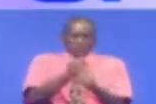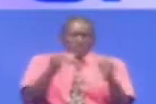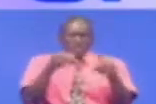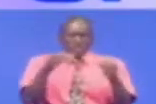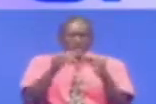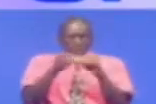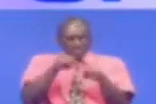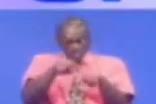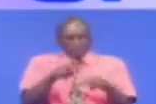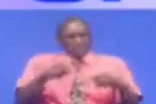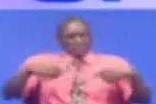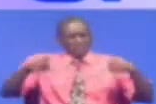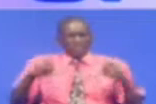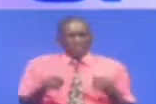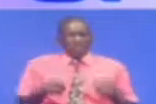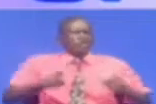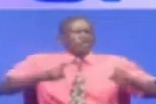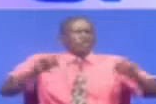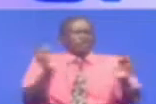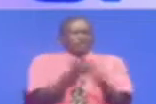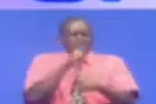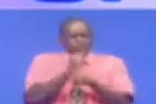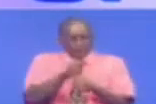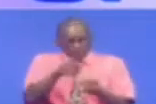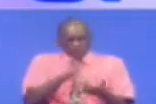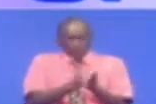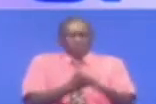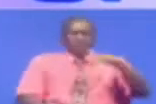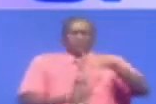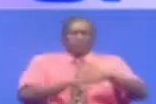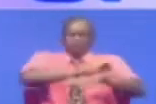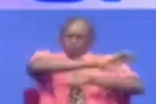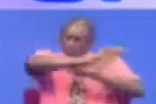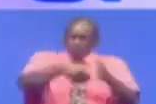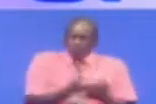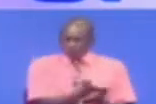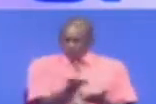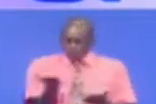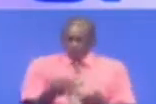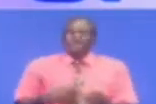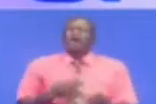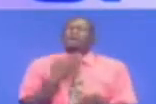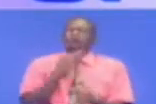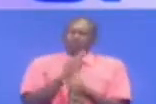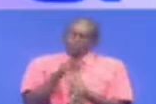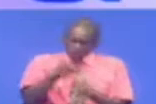reality. We could not have done it without the support of all of you. Let me take this